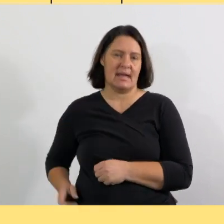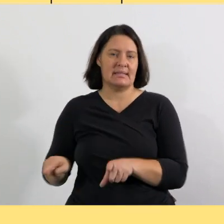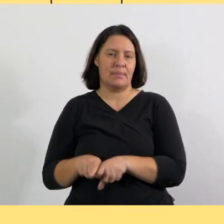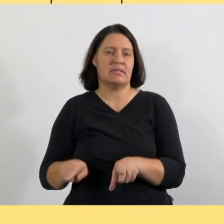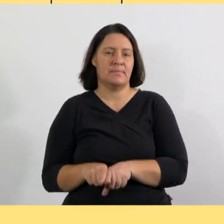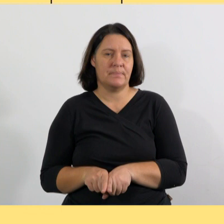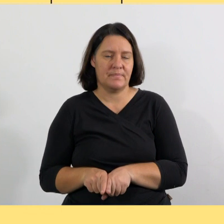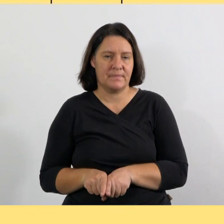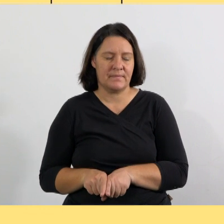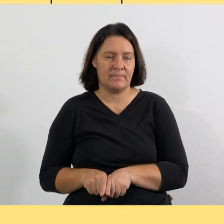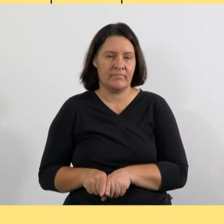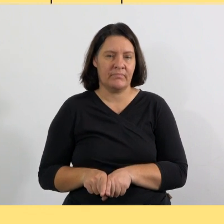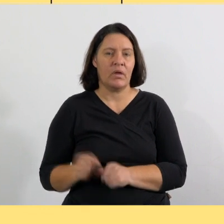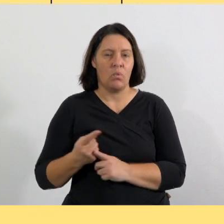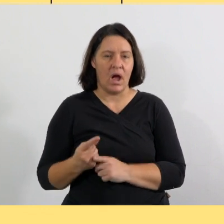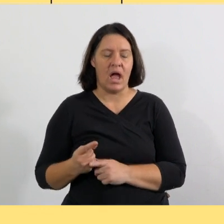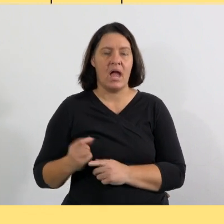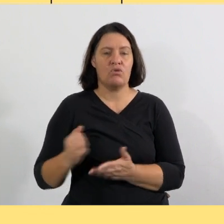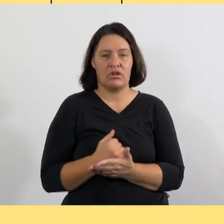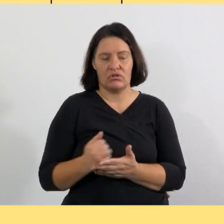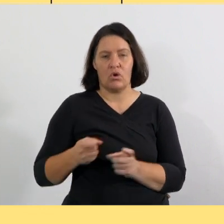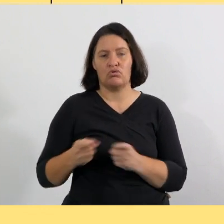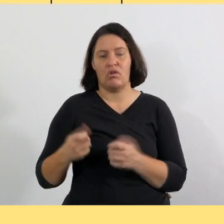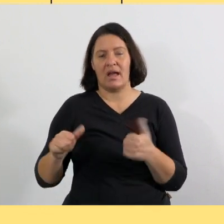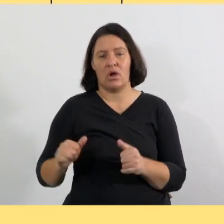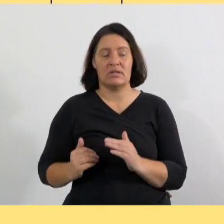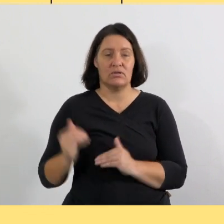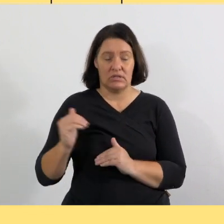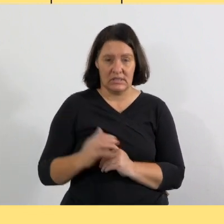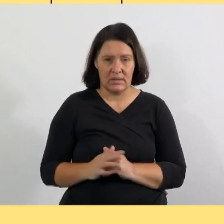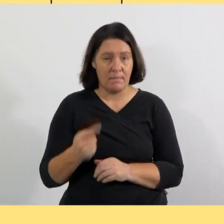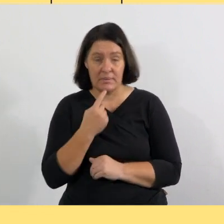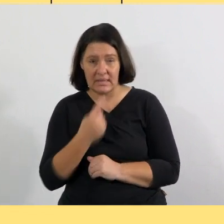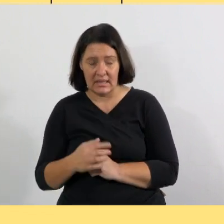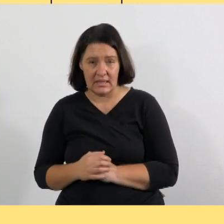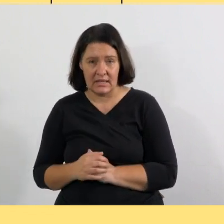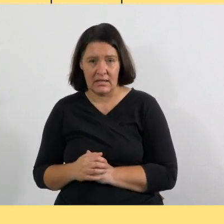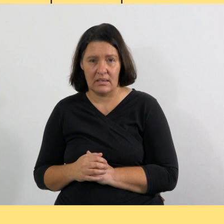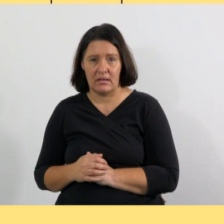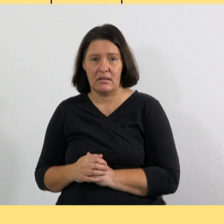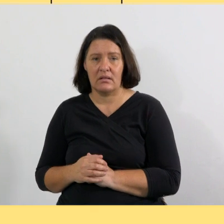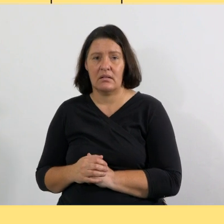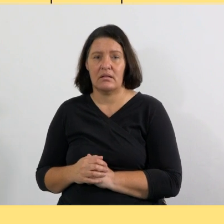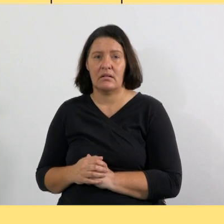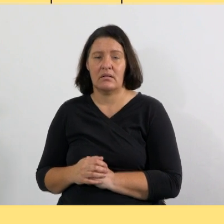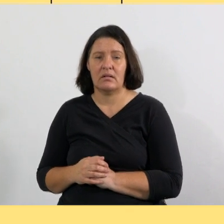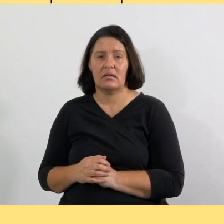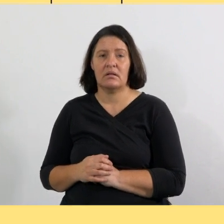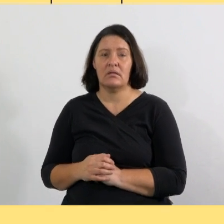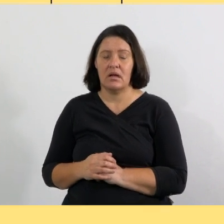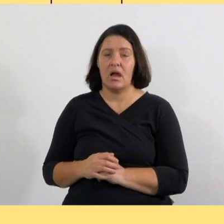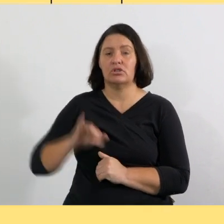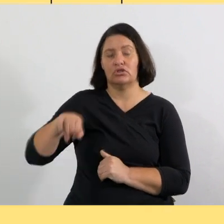to my credit side where my creditors control account increases. And I will say